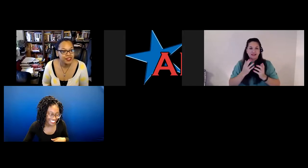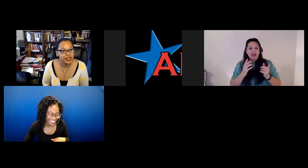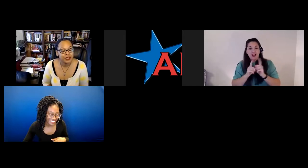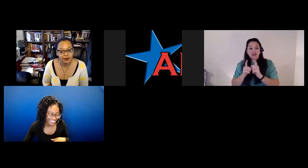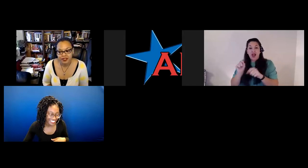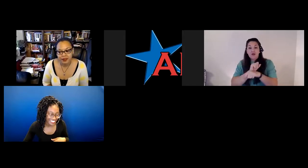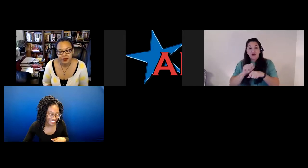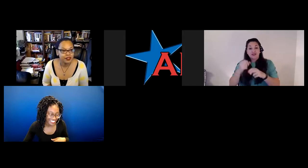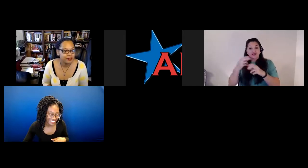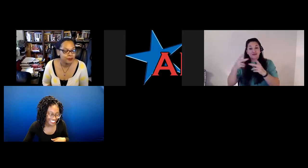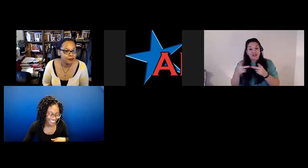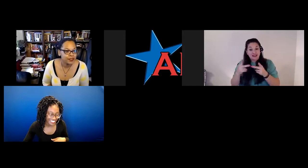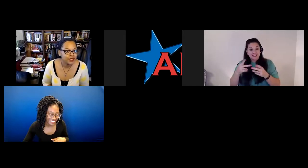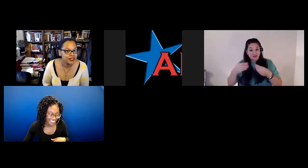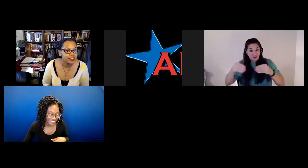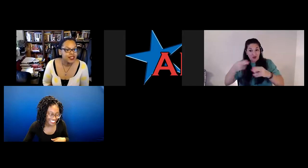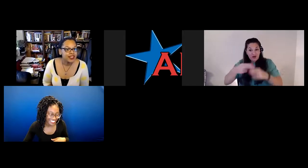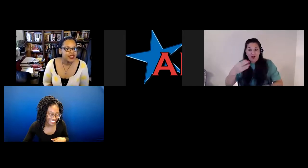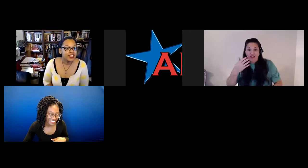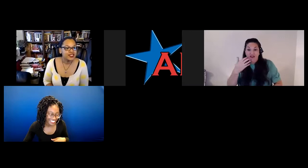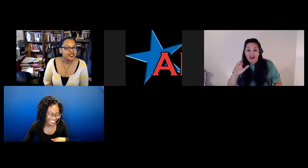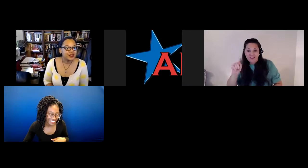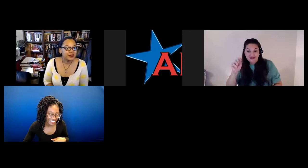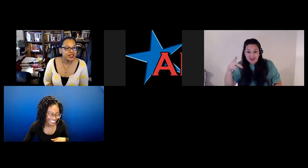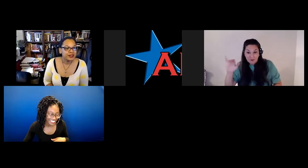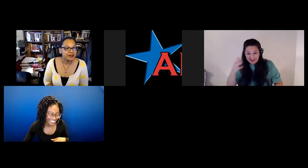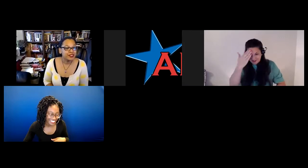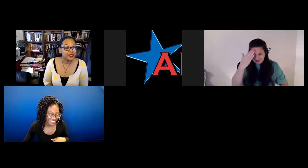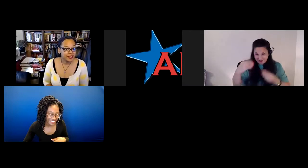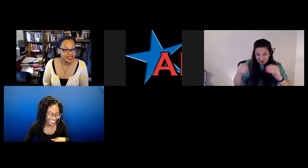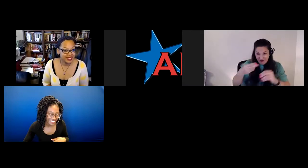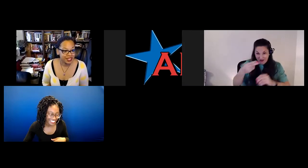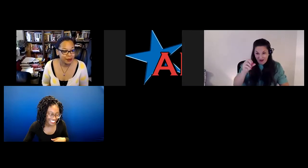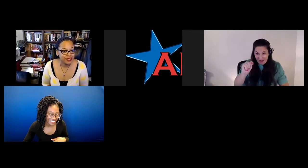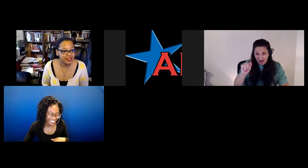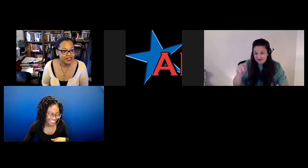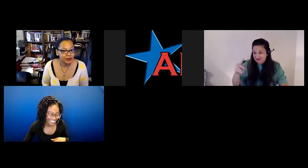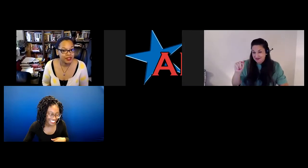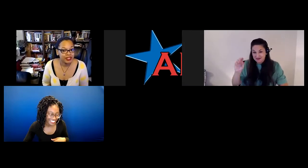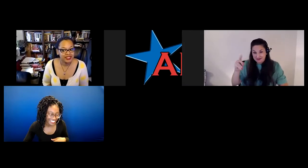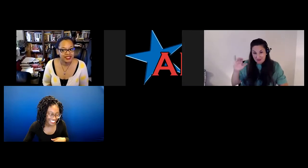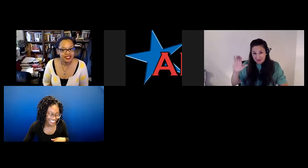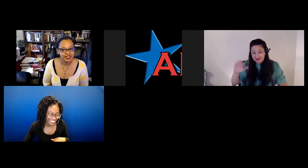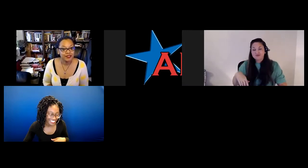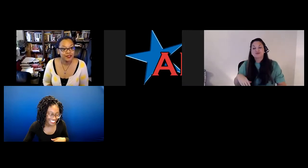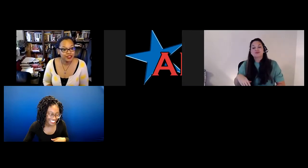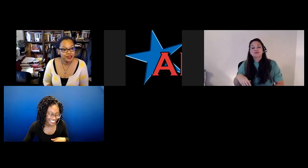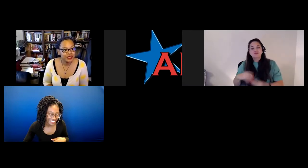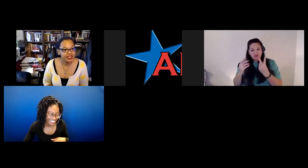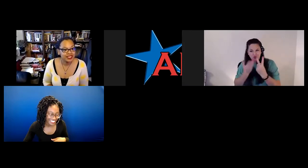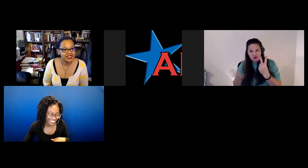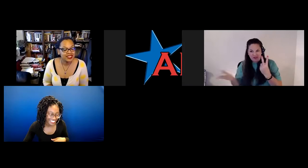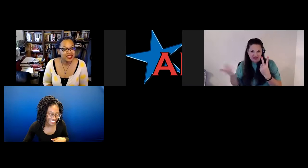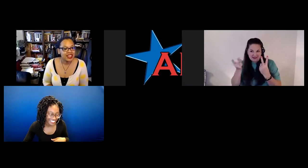Hot Topic because I was one of those kids. And so two things happened in this experience. The first